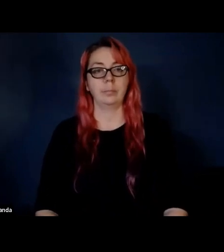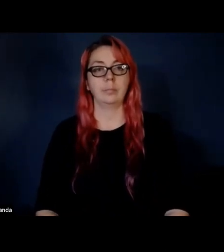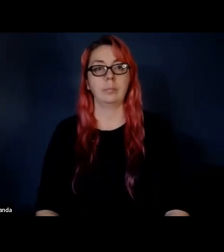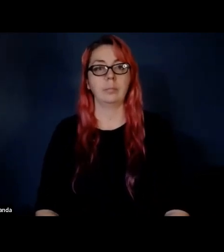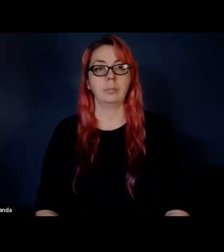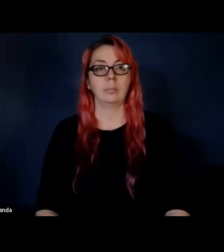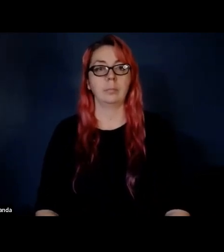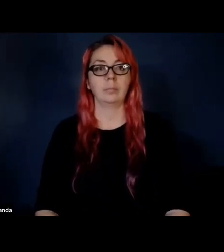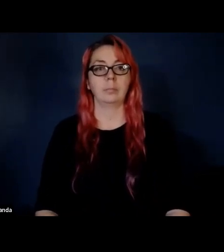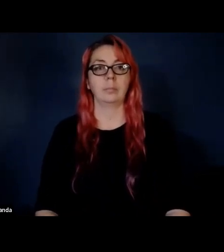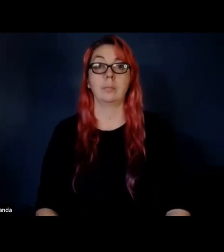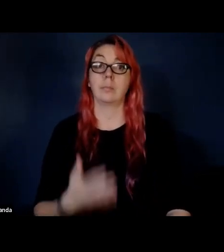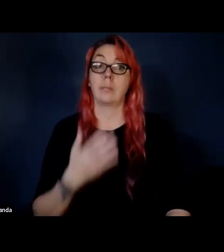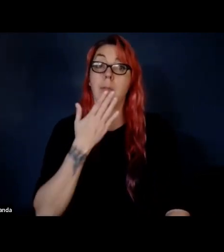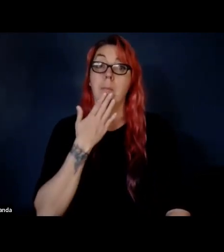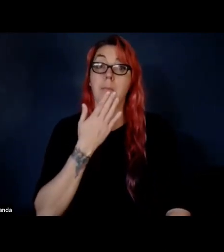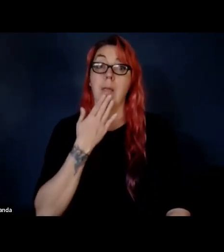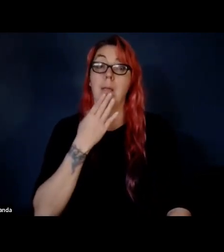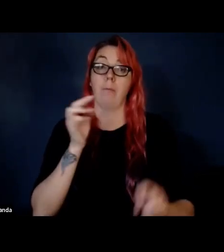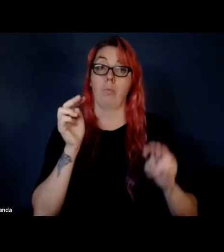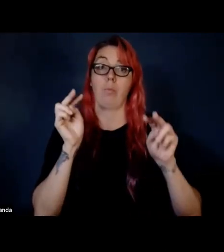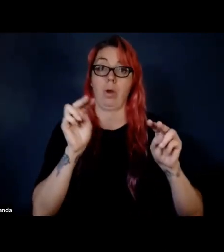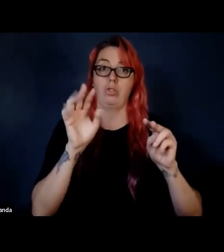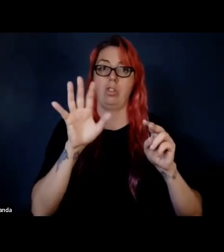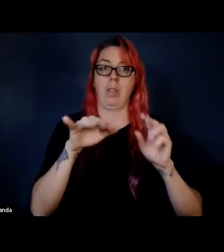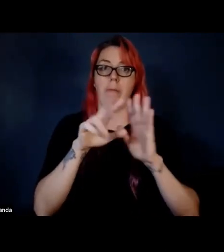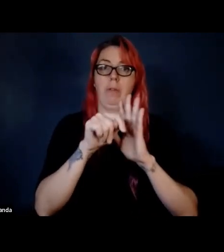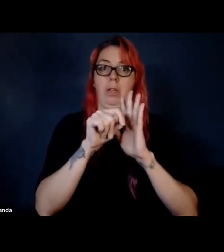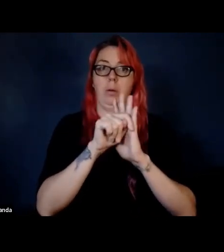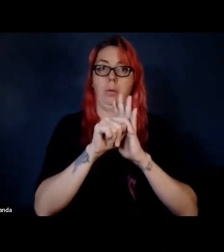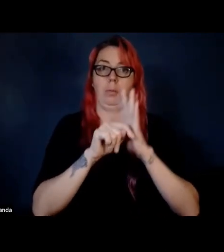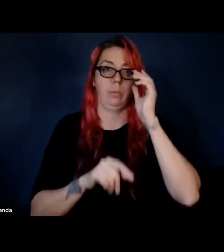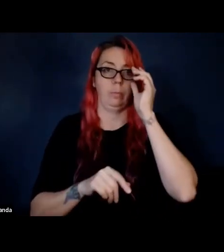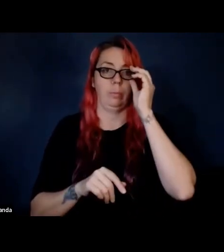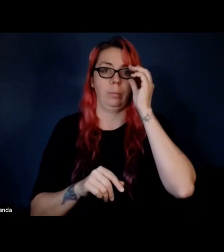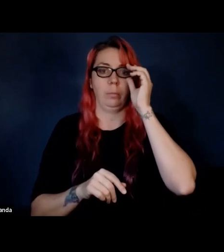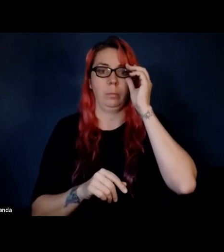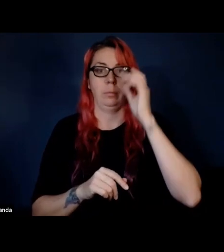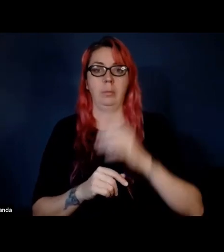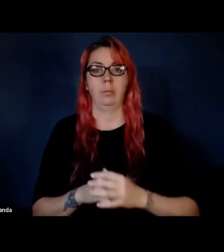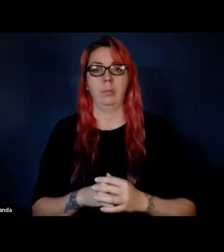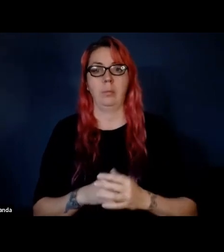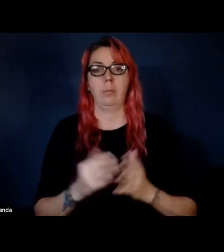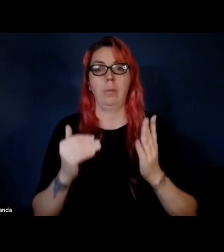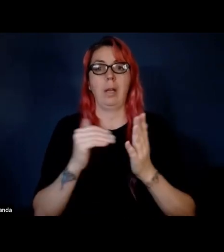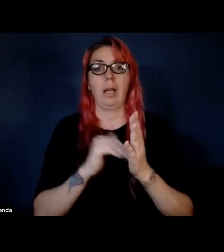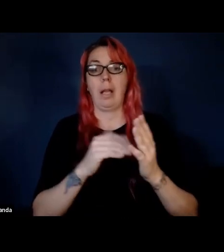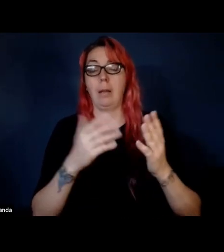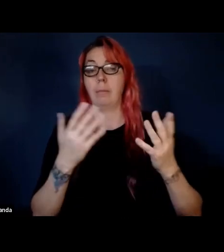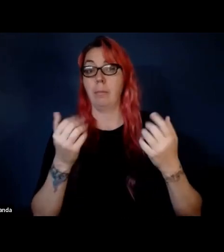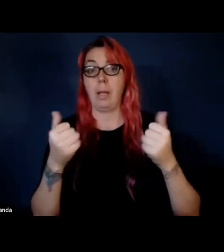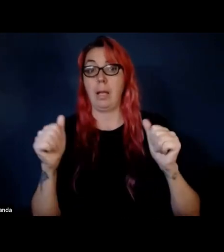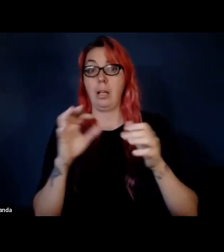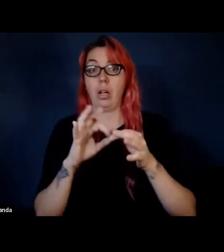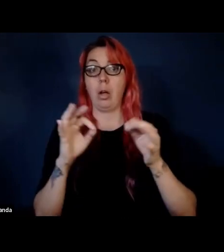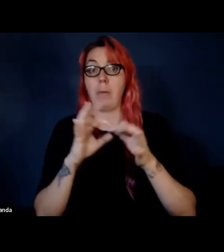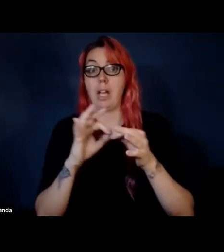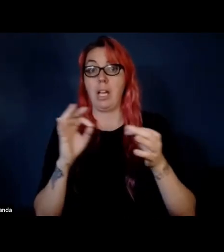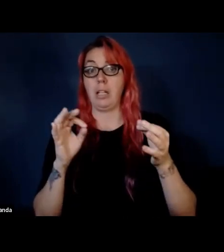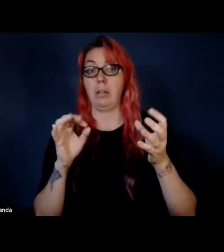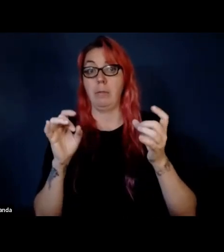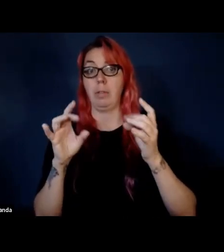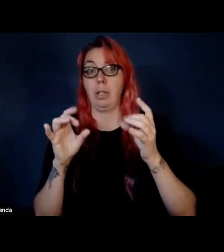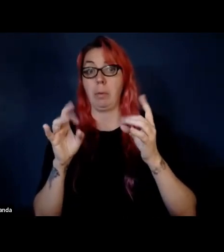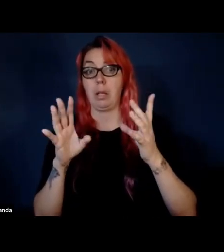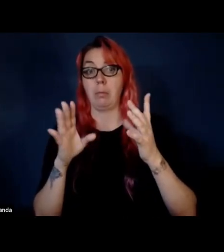So thank you for watching that. Again, I'd like to leave some space for any feedback, any comments. So again, in the chat, you can just add